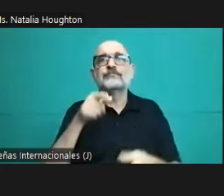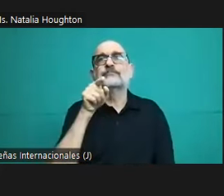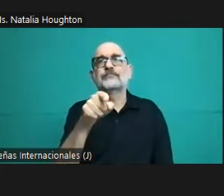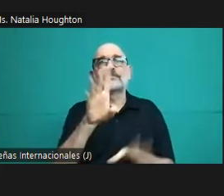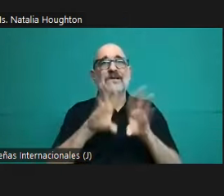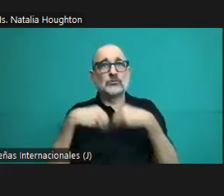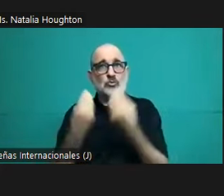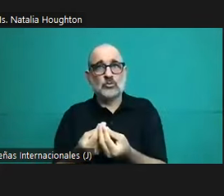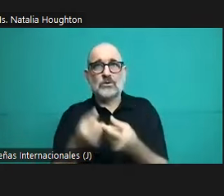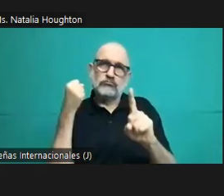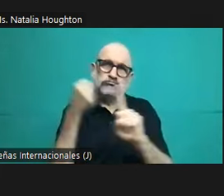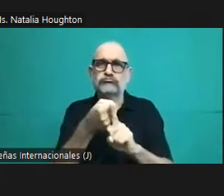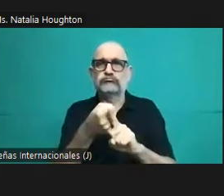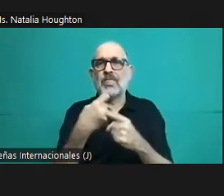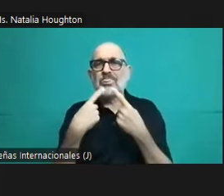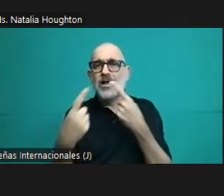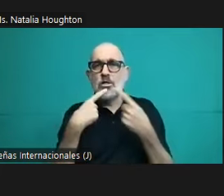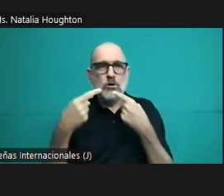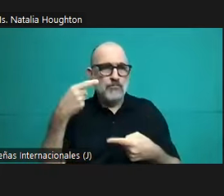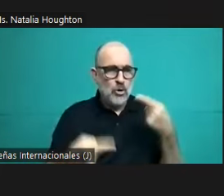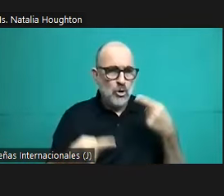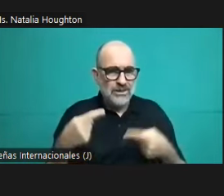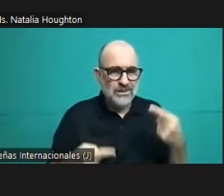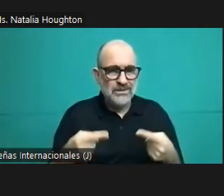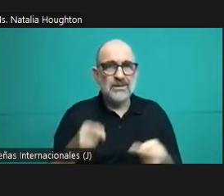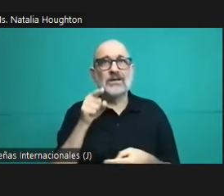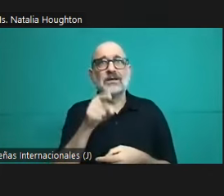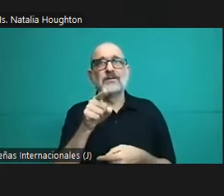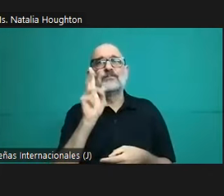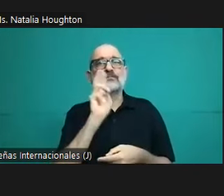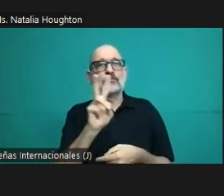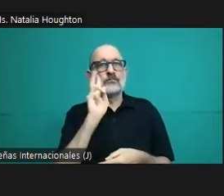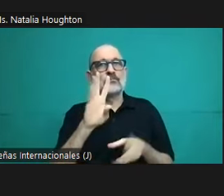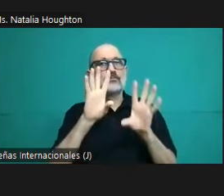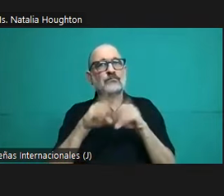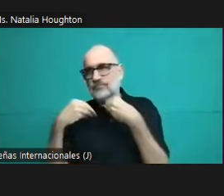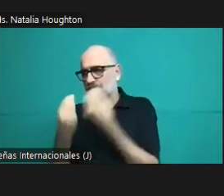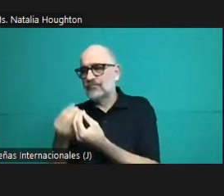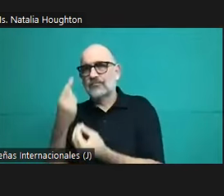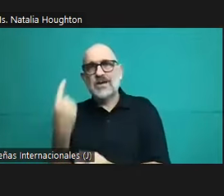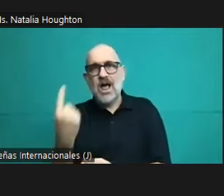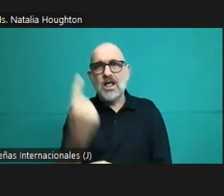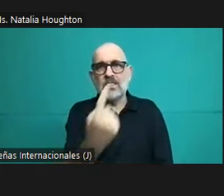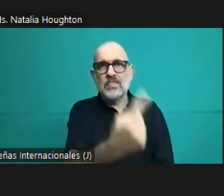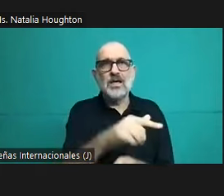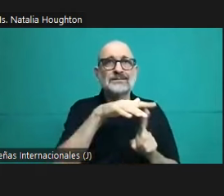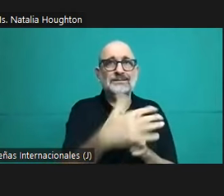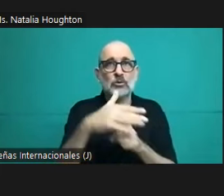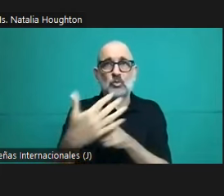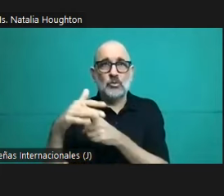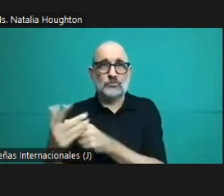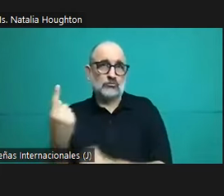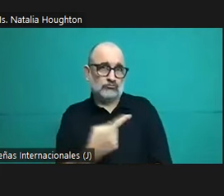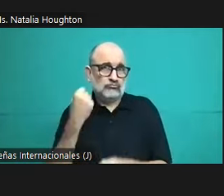of policies in order to give response to each situation, what we did in these 4 cases